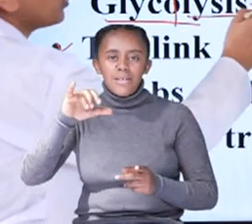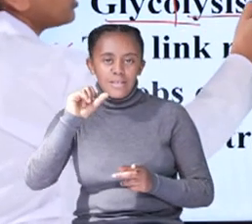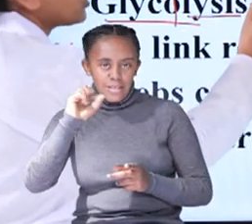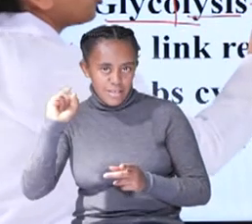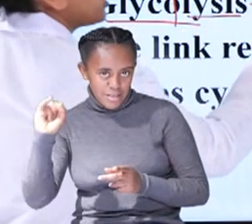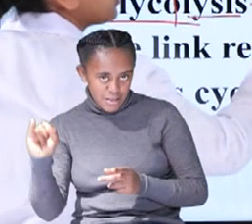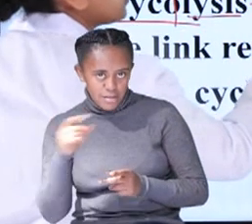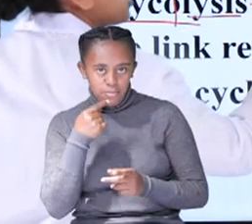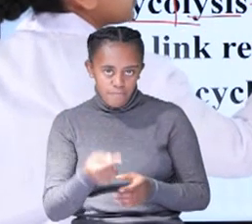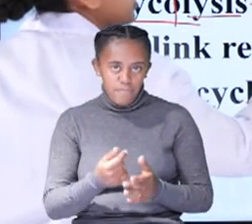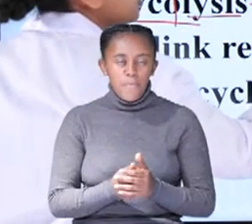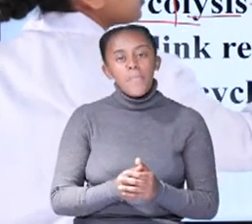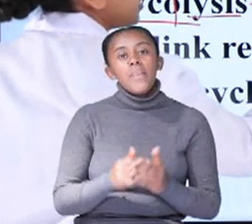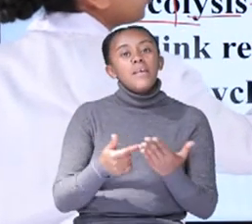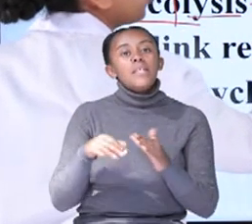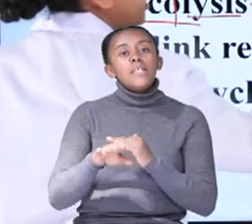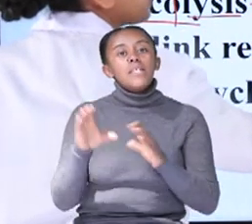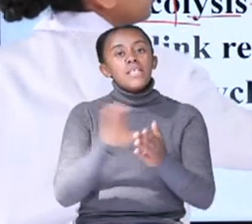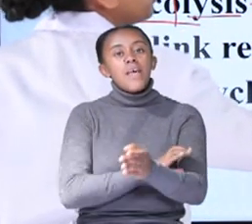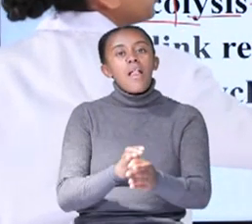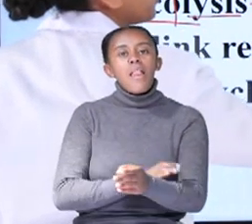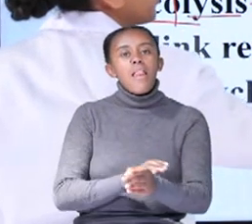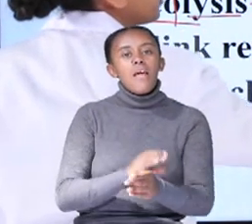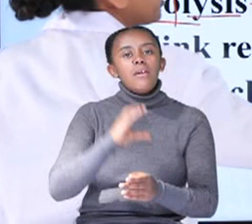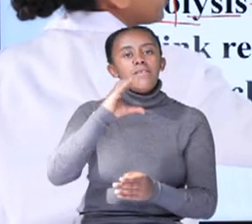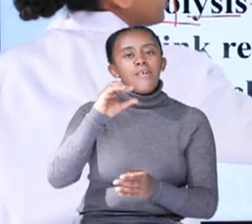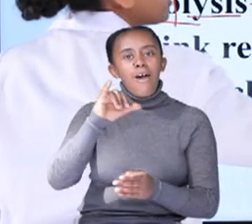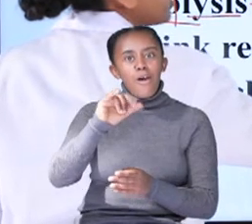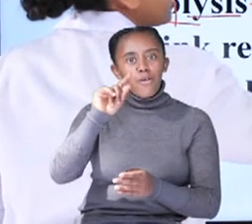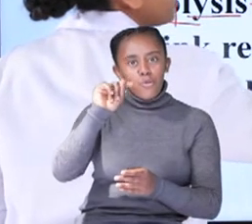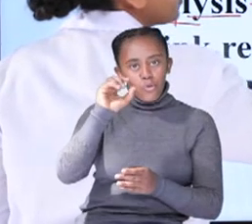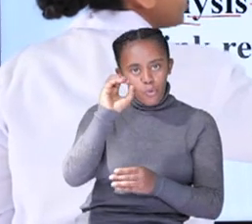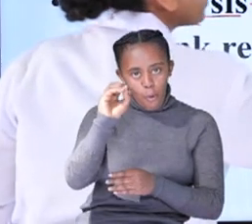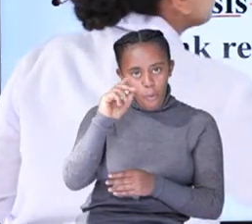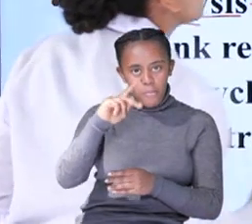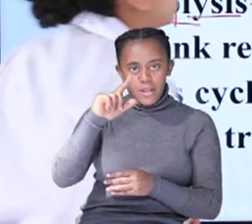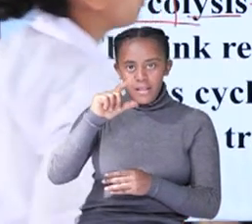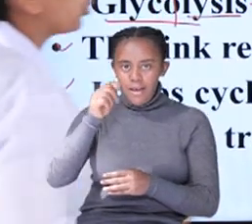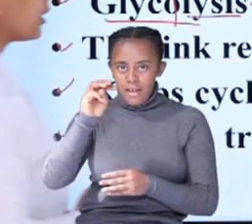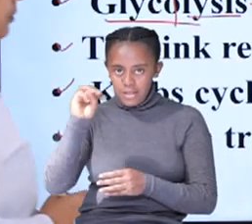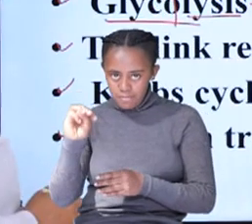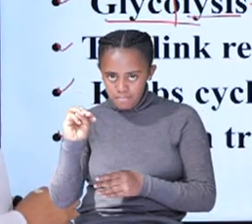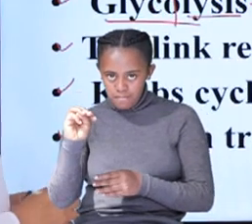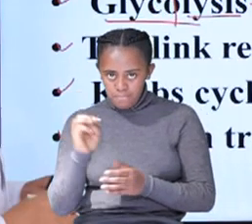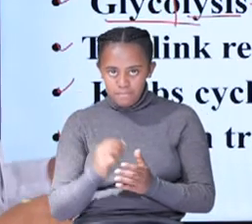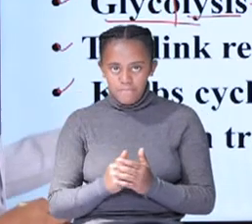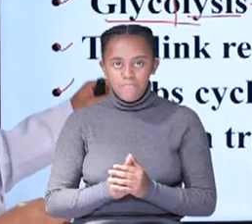process takes place in the cell cytoplasm. It takes place in cells